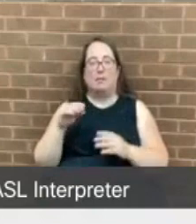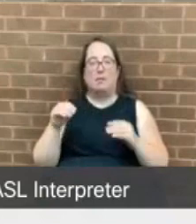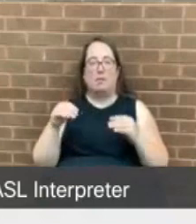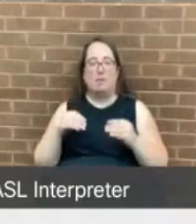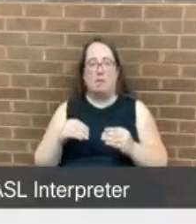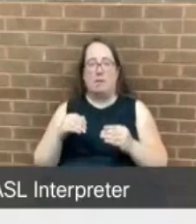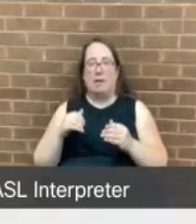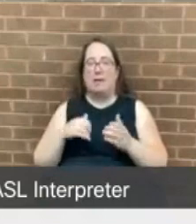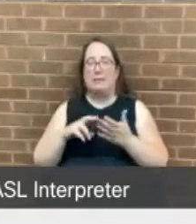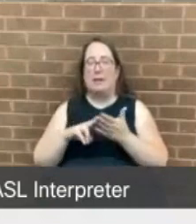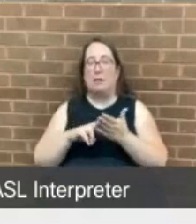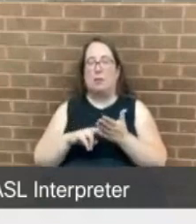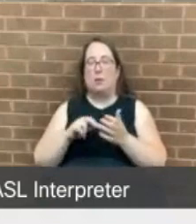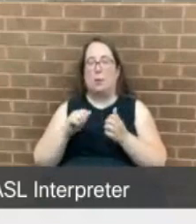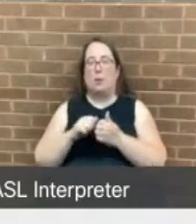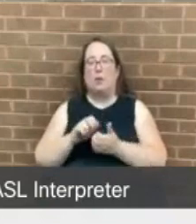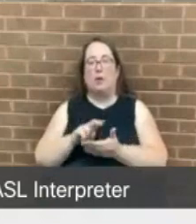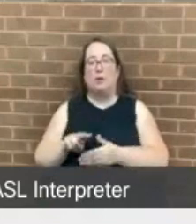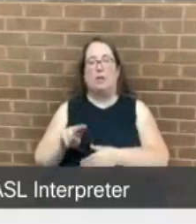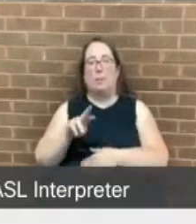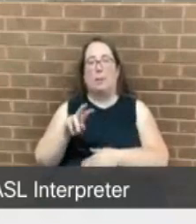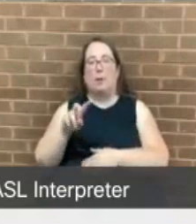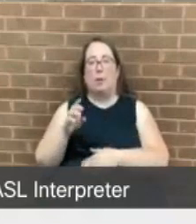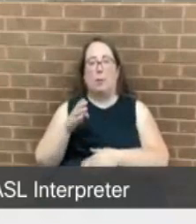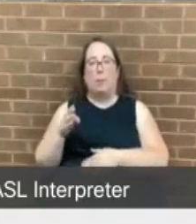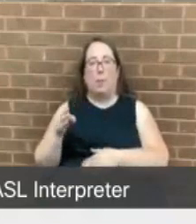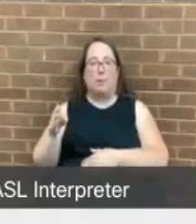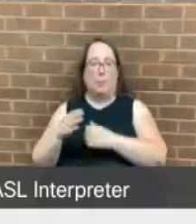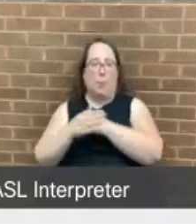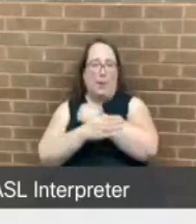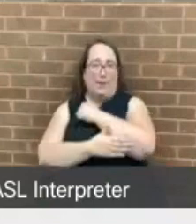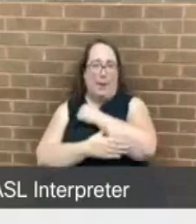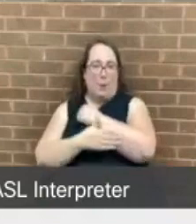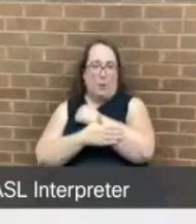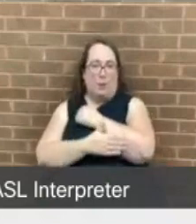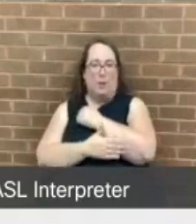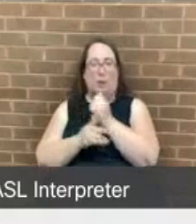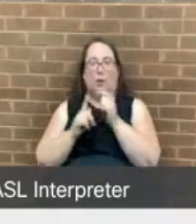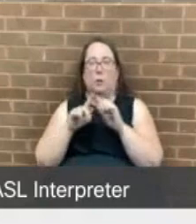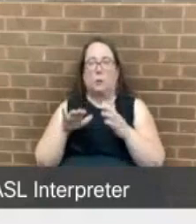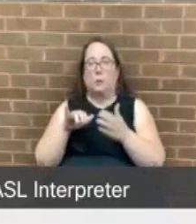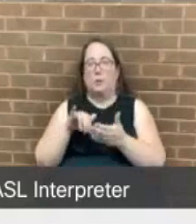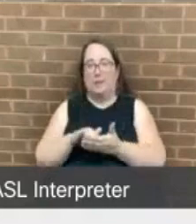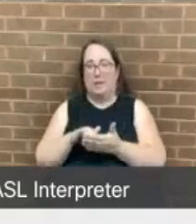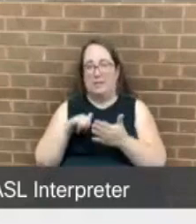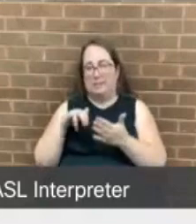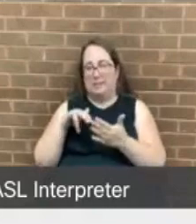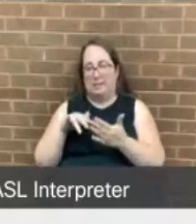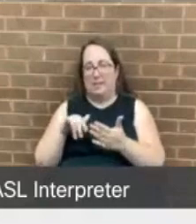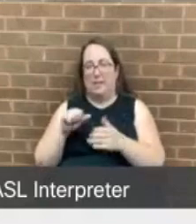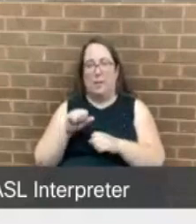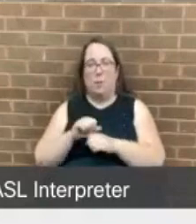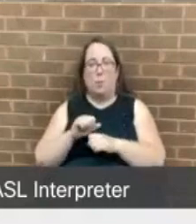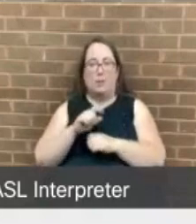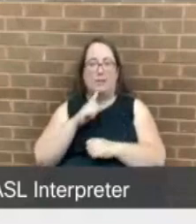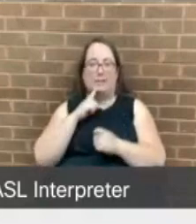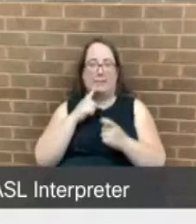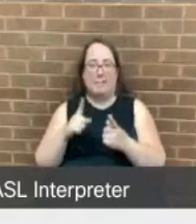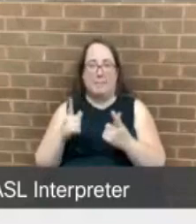has contracted with University of Maryland, Baltimore County to conduct that study. That work is